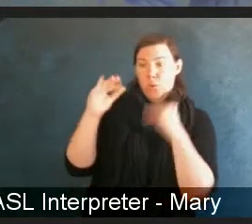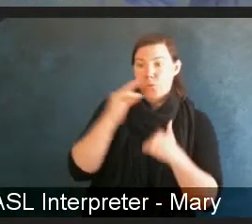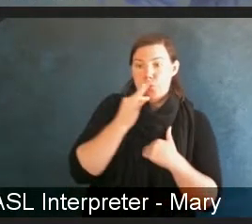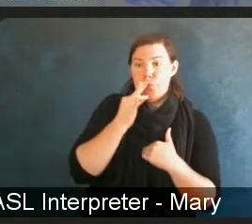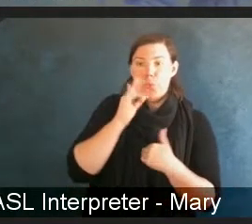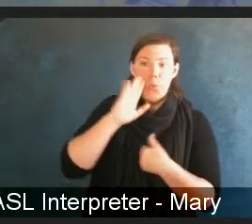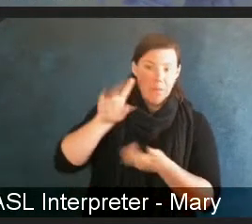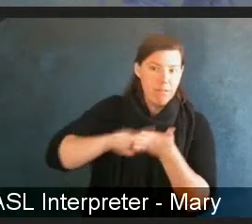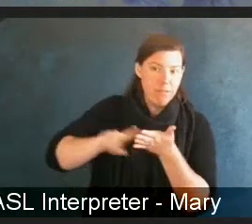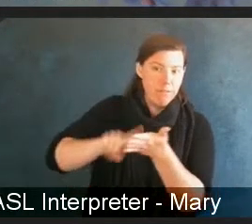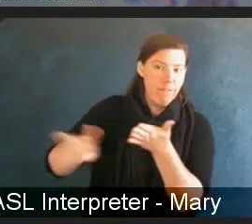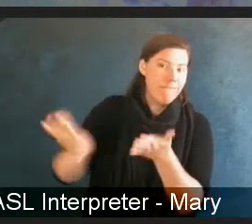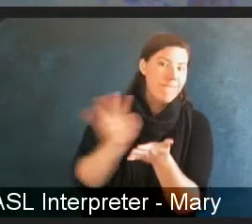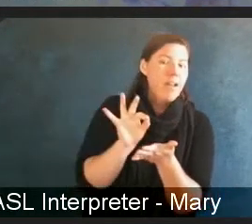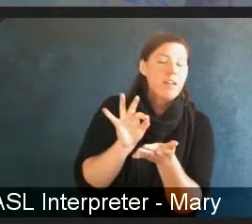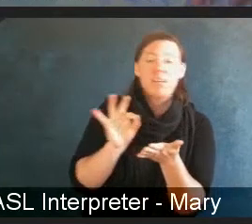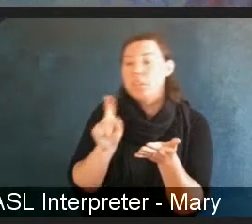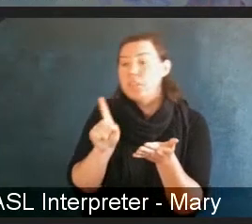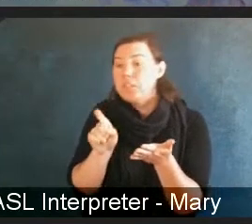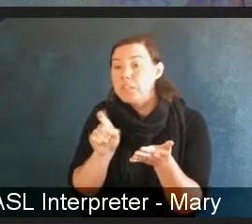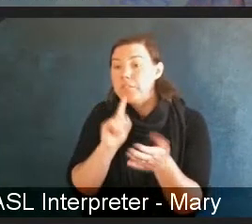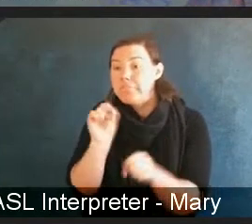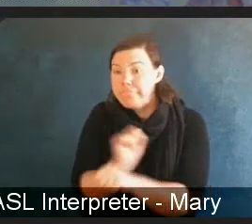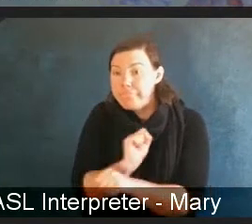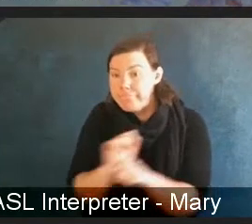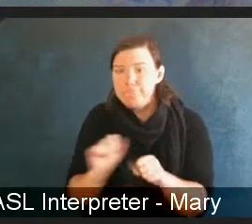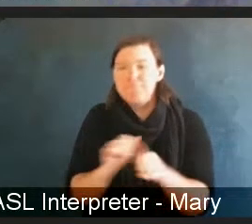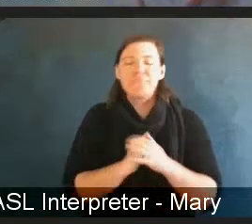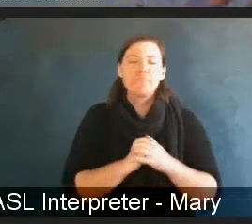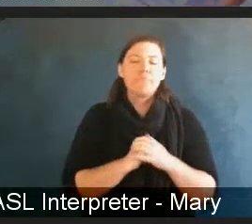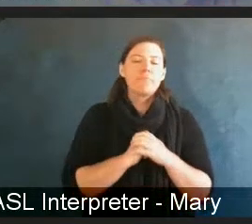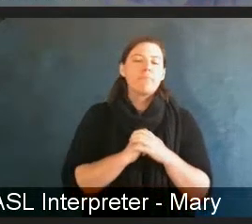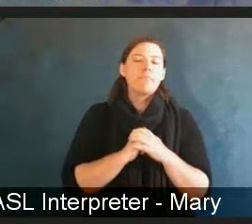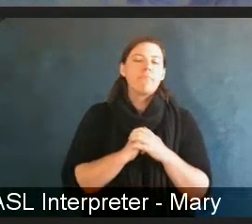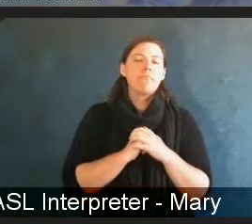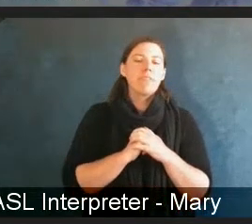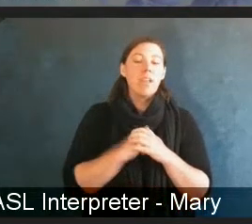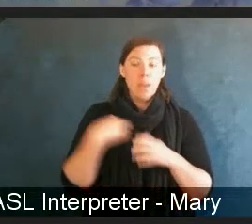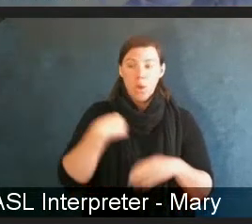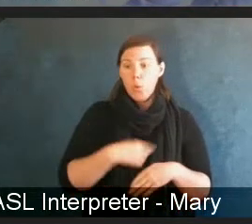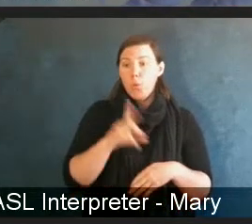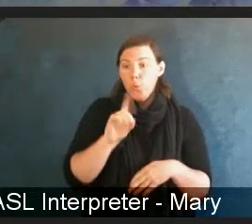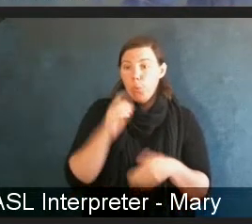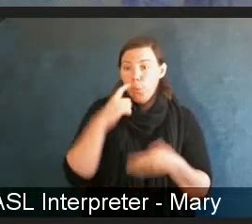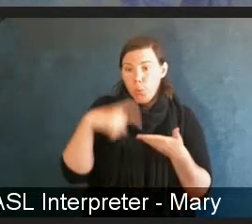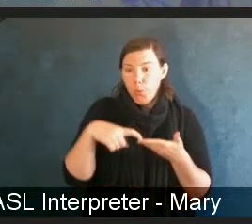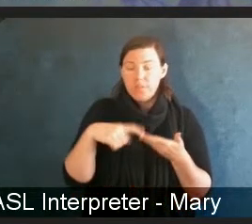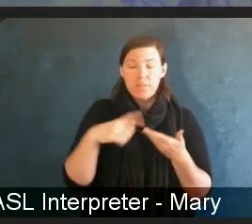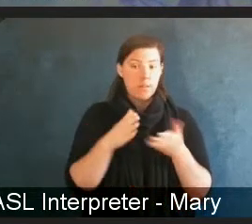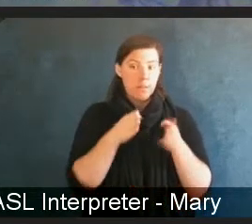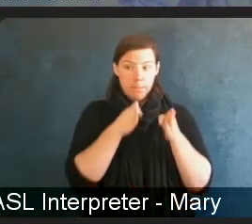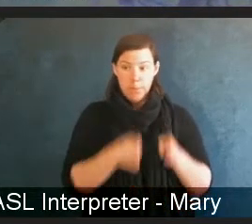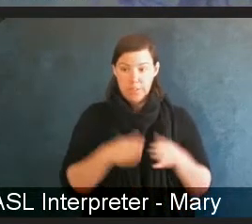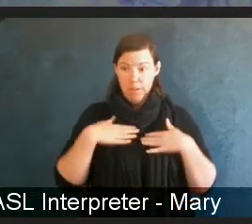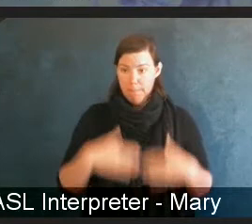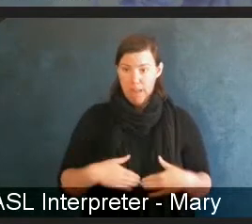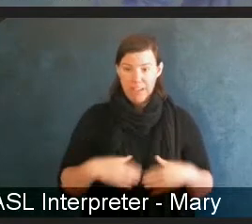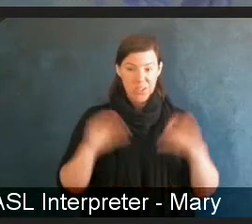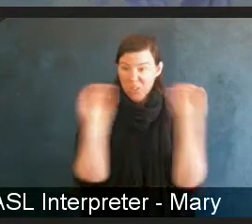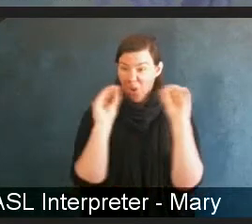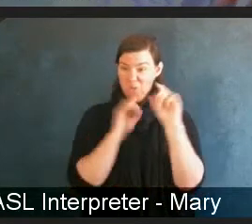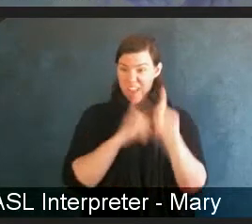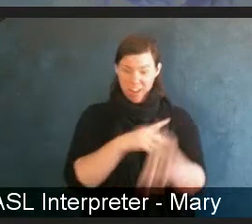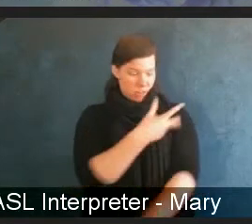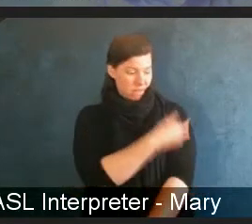do see that people who have very little, no reactogenicity still have good immune responses. So if you didn't have a